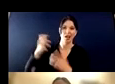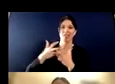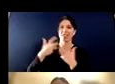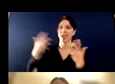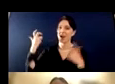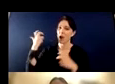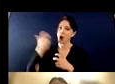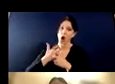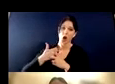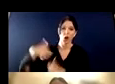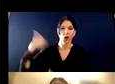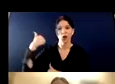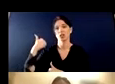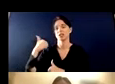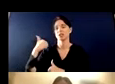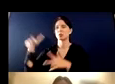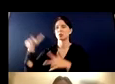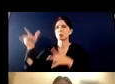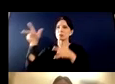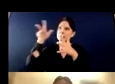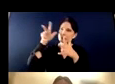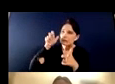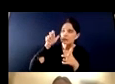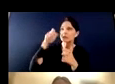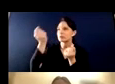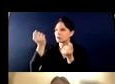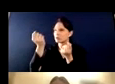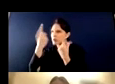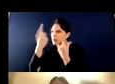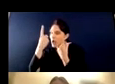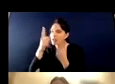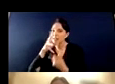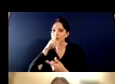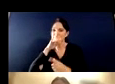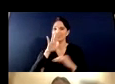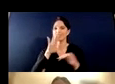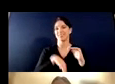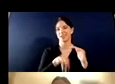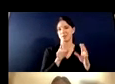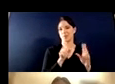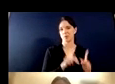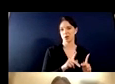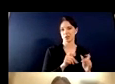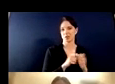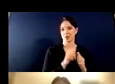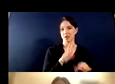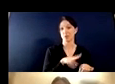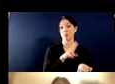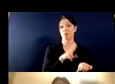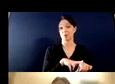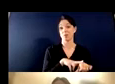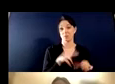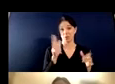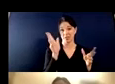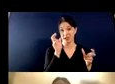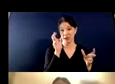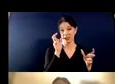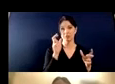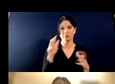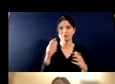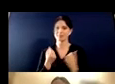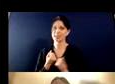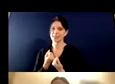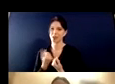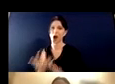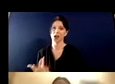listen and understand speech than a person with typical hearing. And it gets tiring. So just